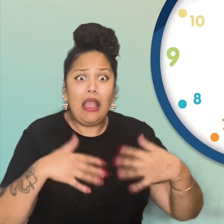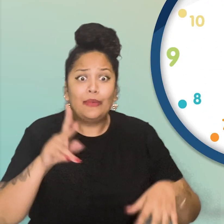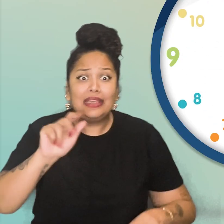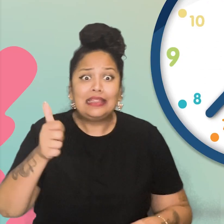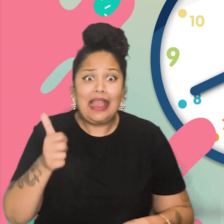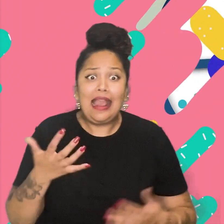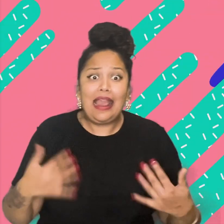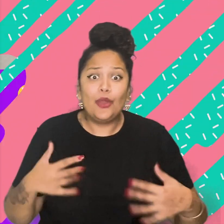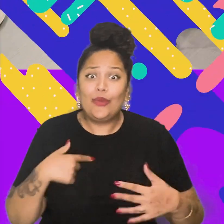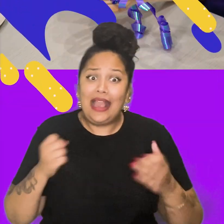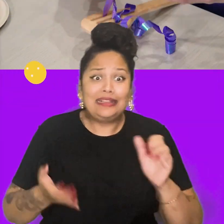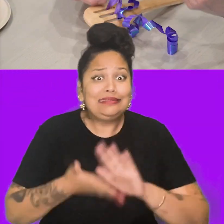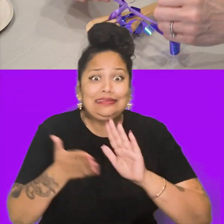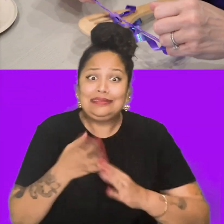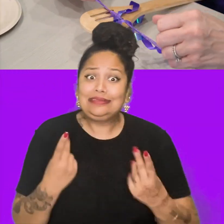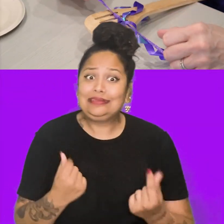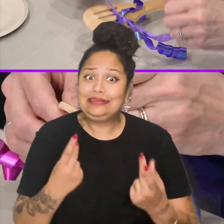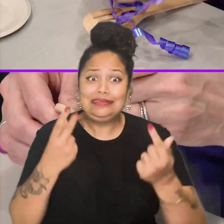get moving.